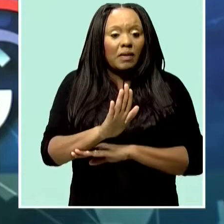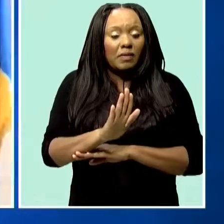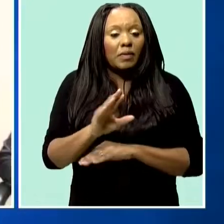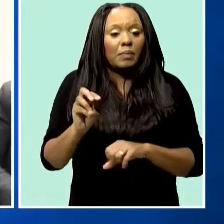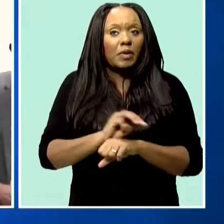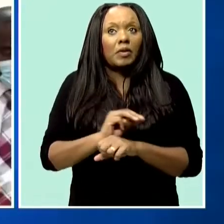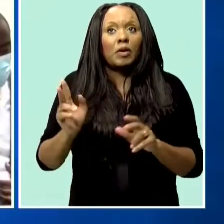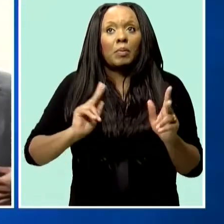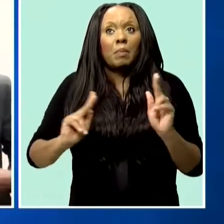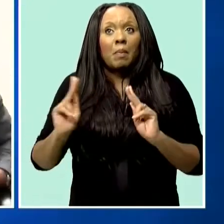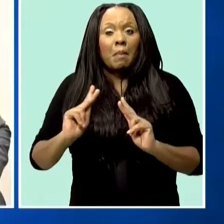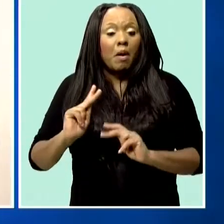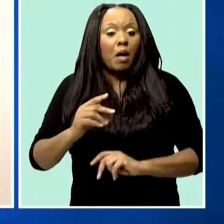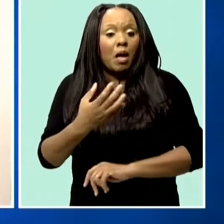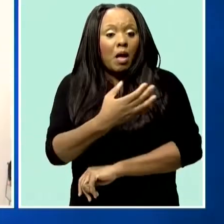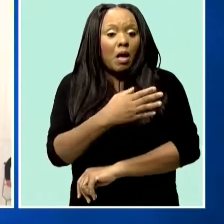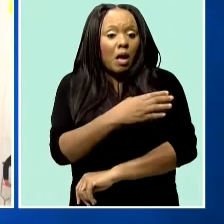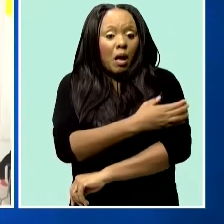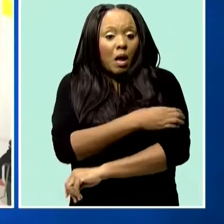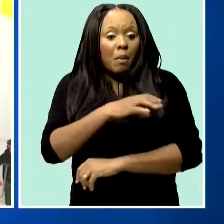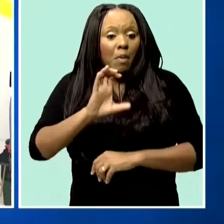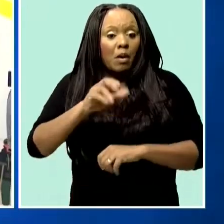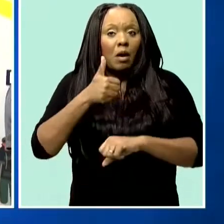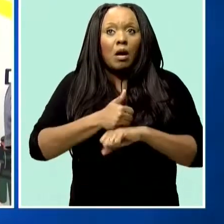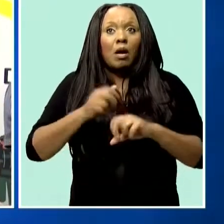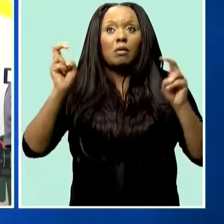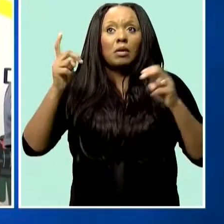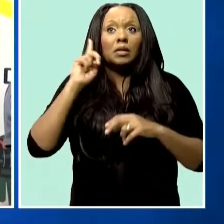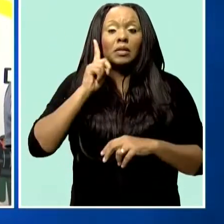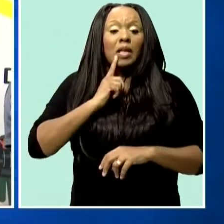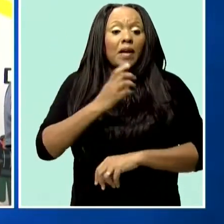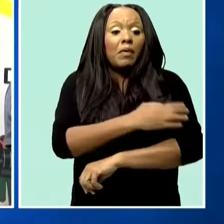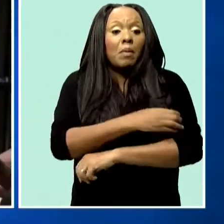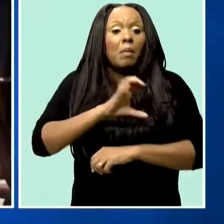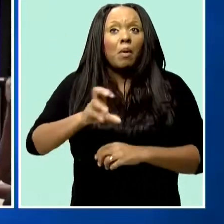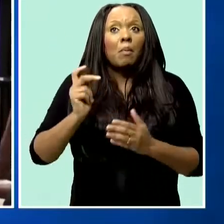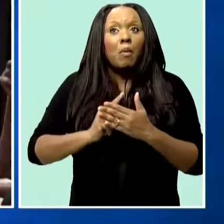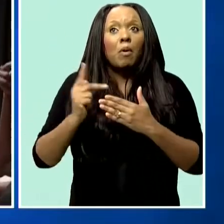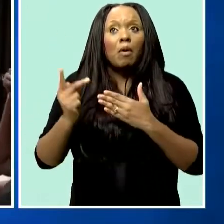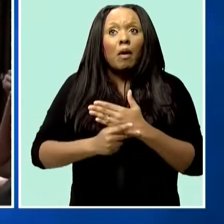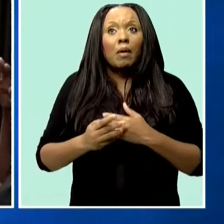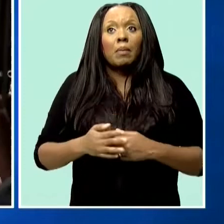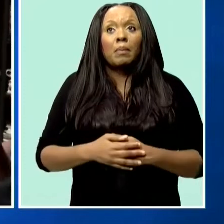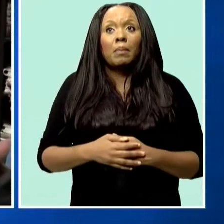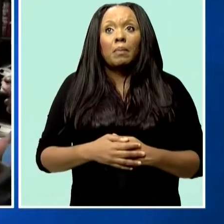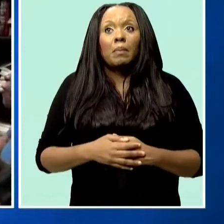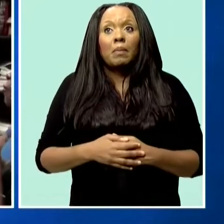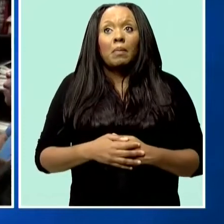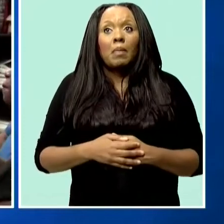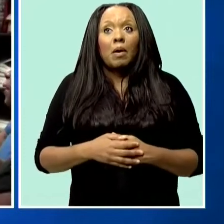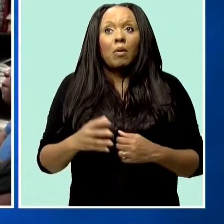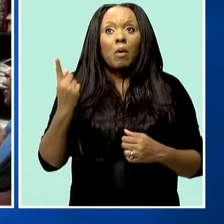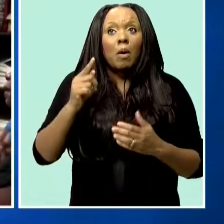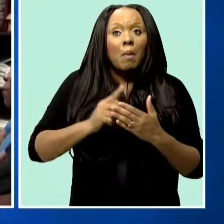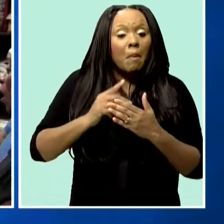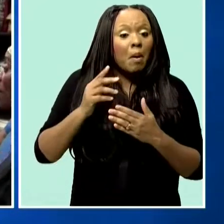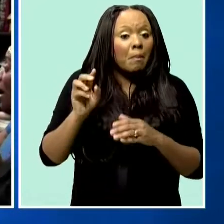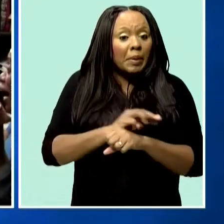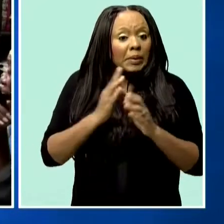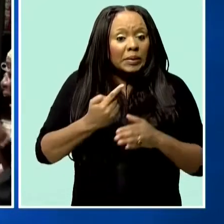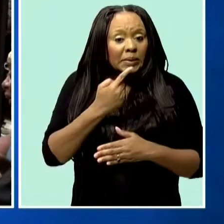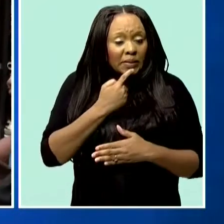the Ministry of People Empowerment and Elder Affairs launched its Deaf Empowerment Program. Elder Affairs Minister Kirk Humphrey says it is